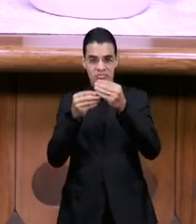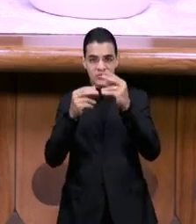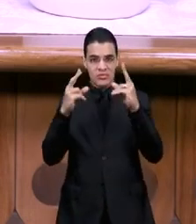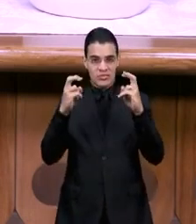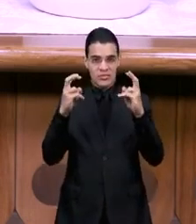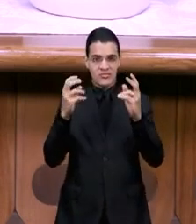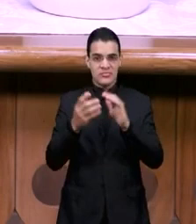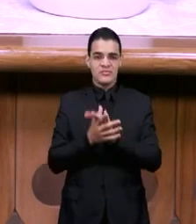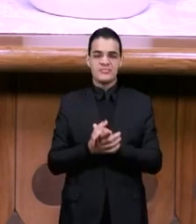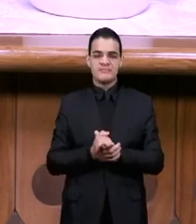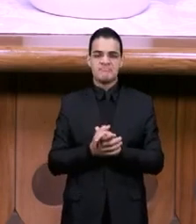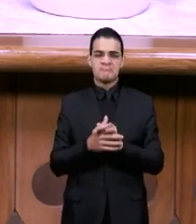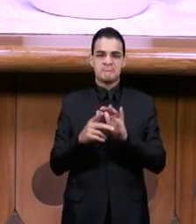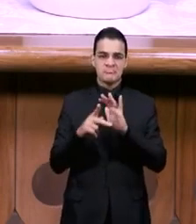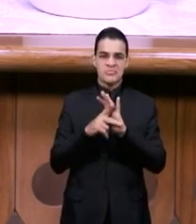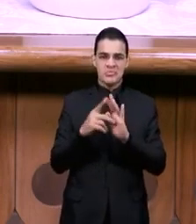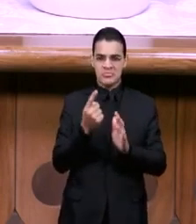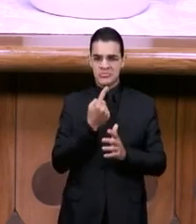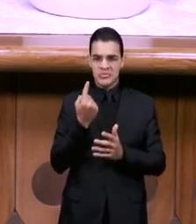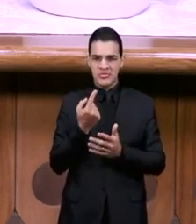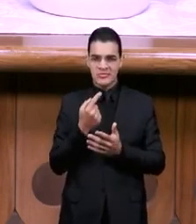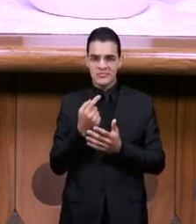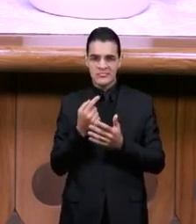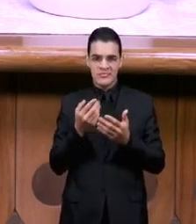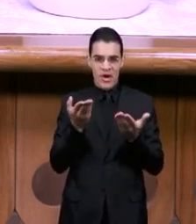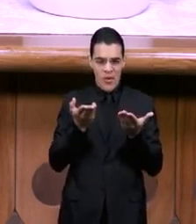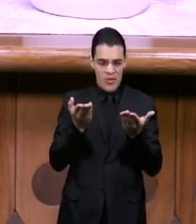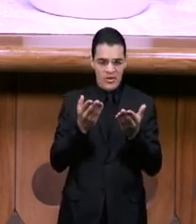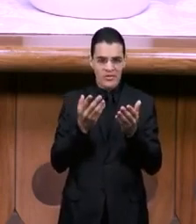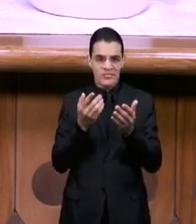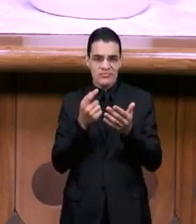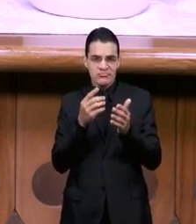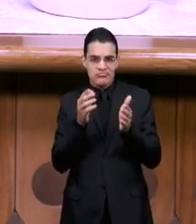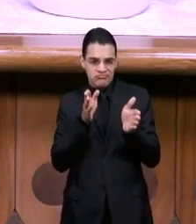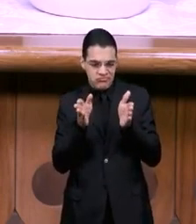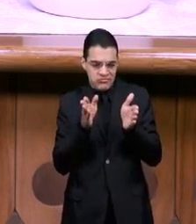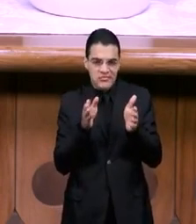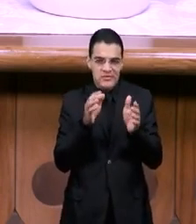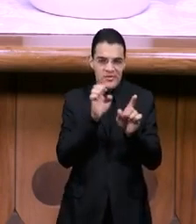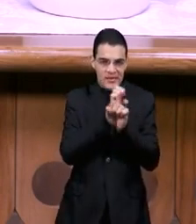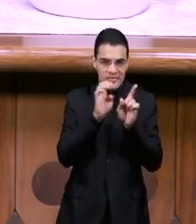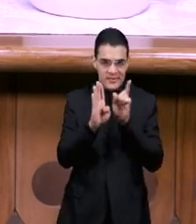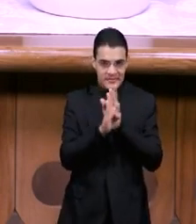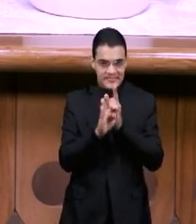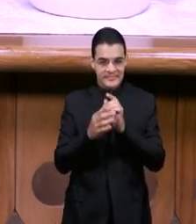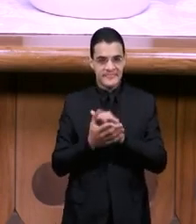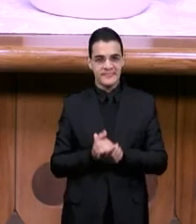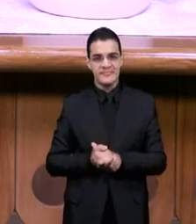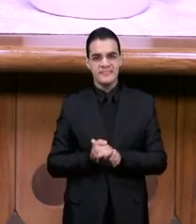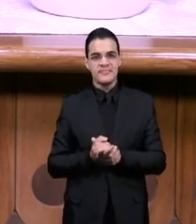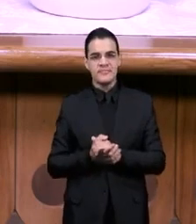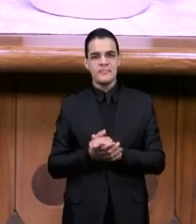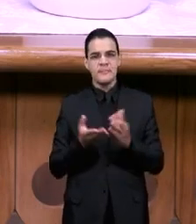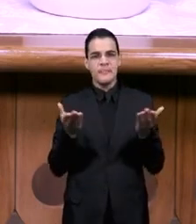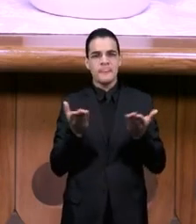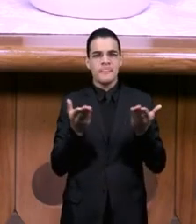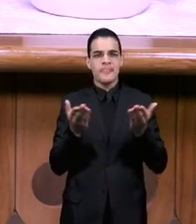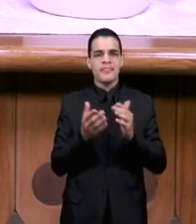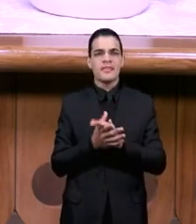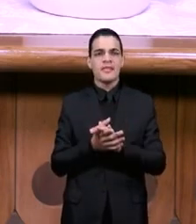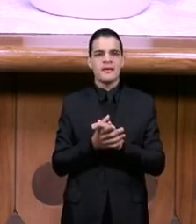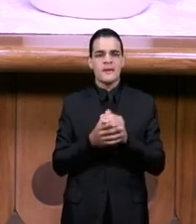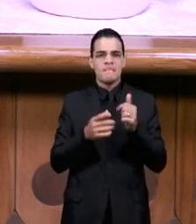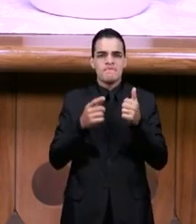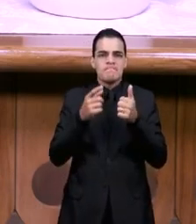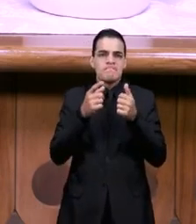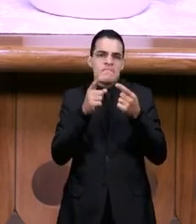will give more of an understanding to this moment of this Sunday school. Therefore, let's